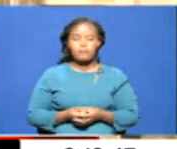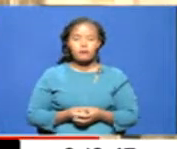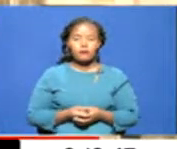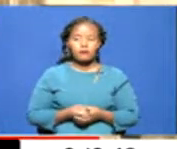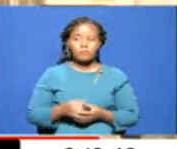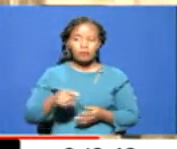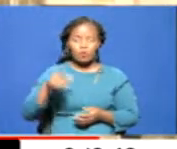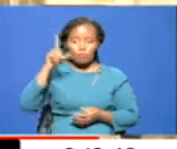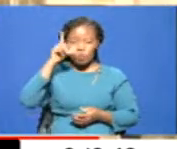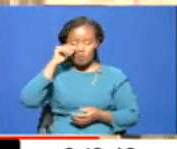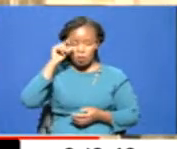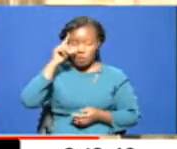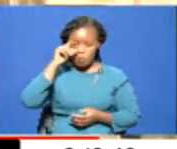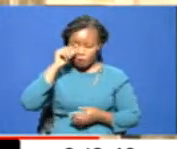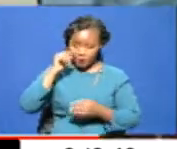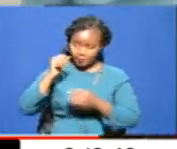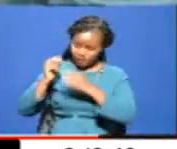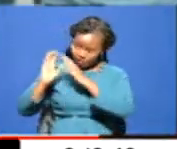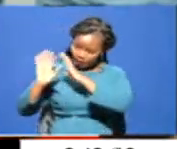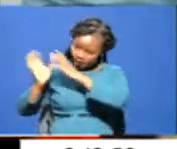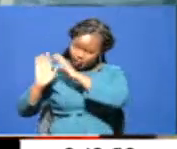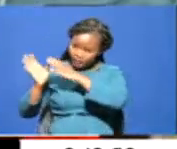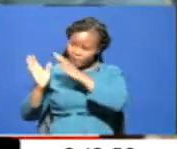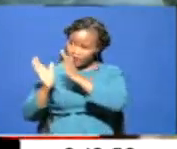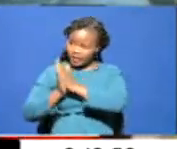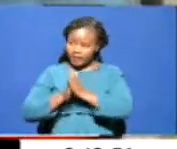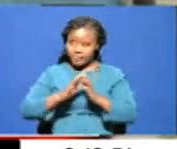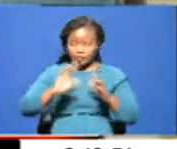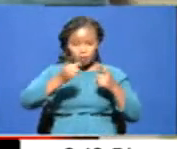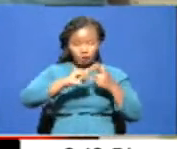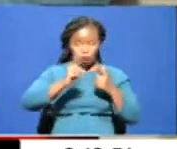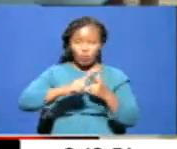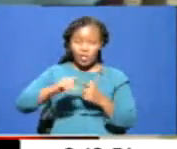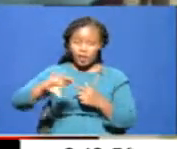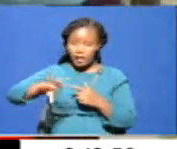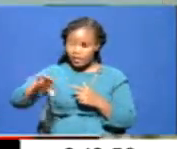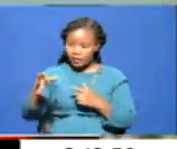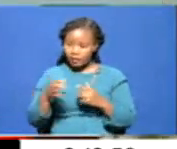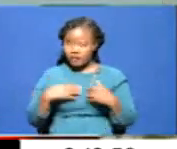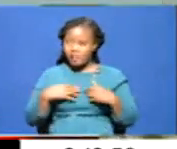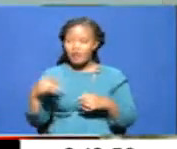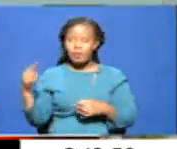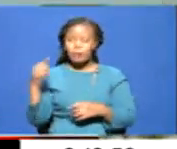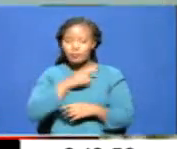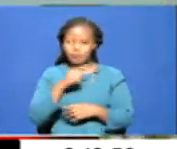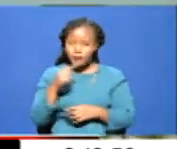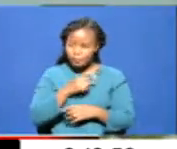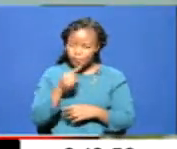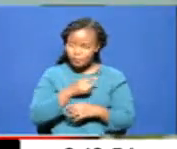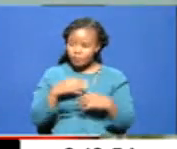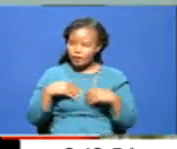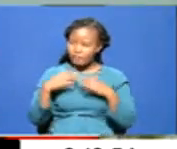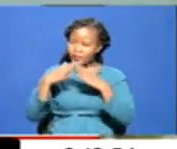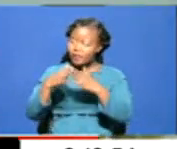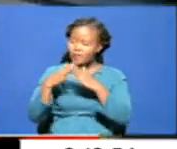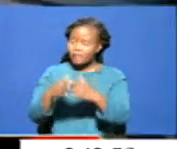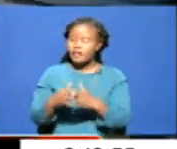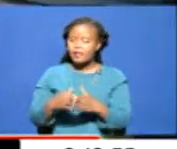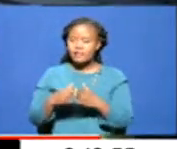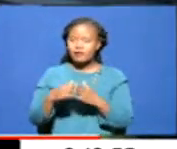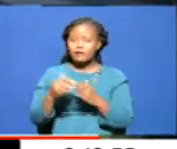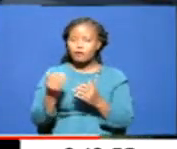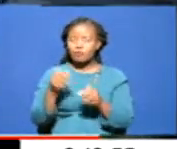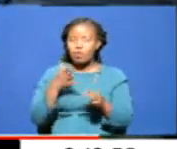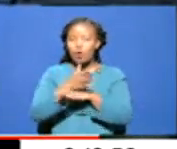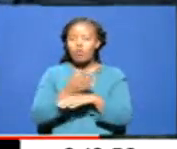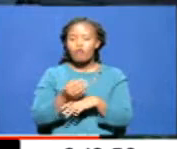Mombasa, Kilifi, and Kwale counties have been zoned as hotspots for sex trafficking at the coast, with over 20,000 minors reported